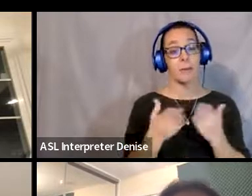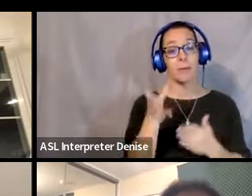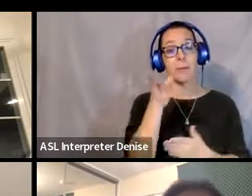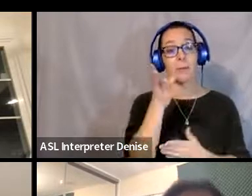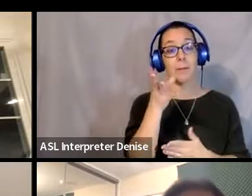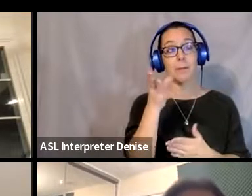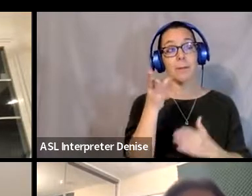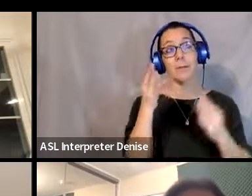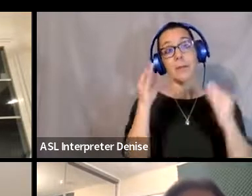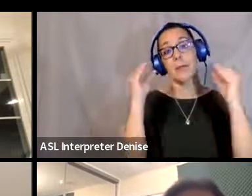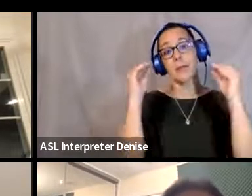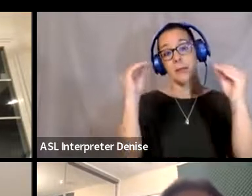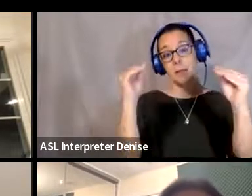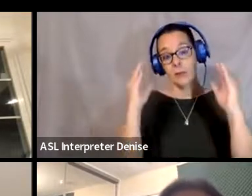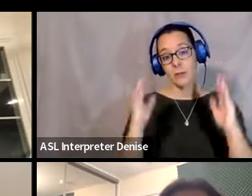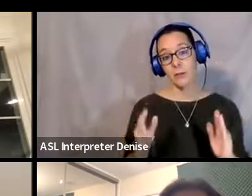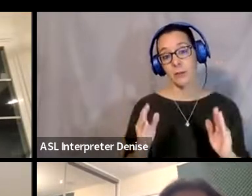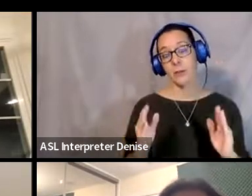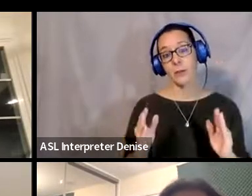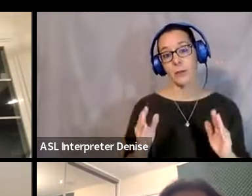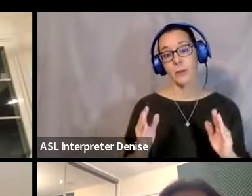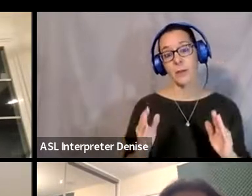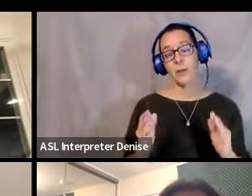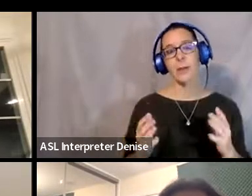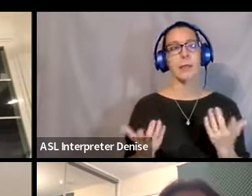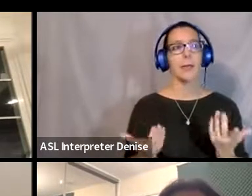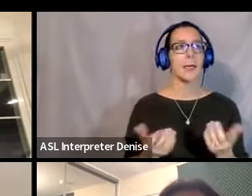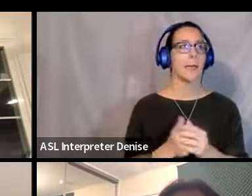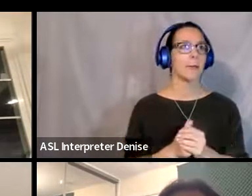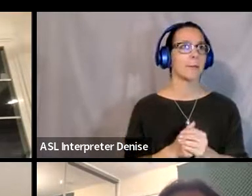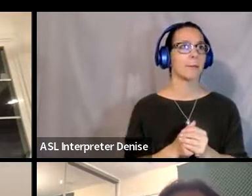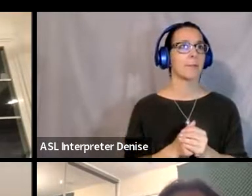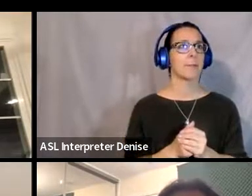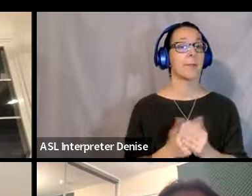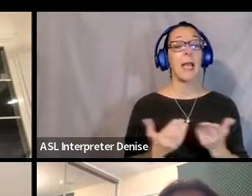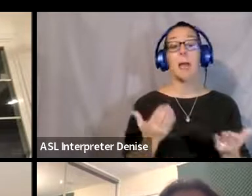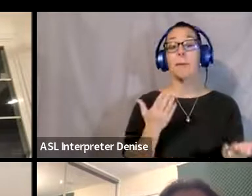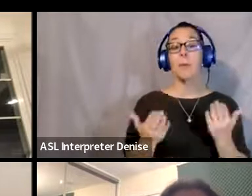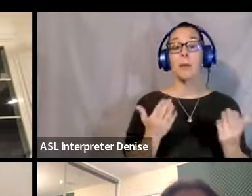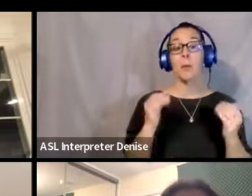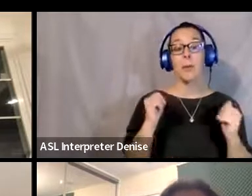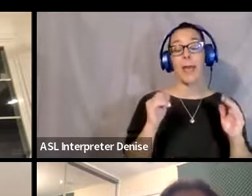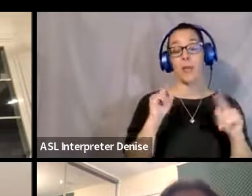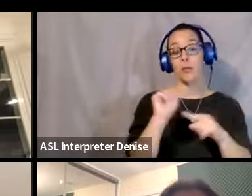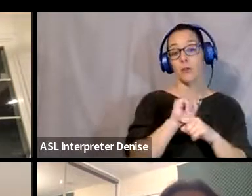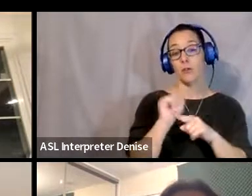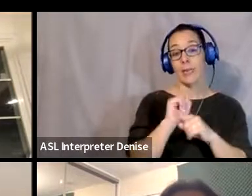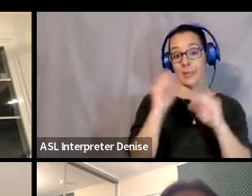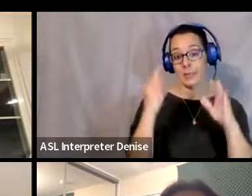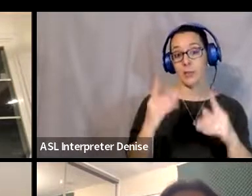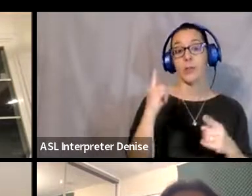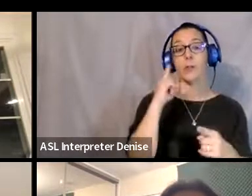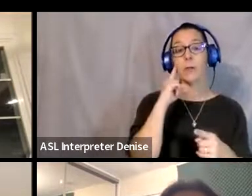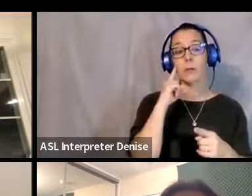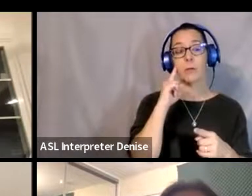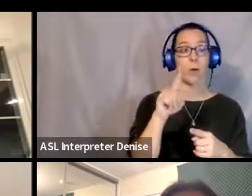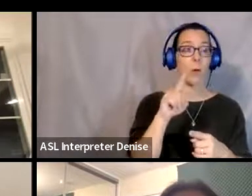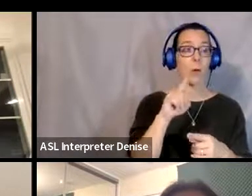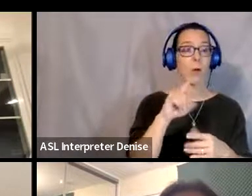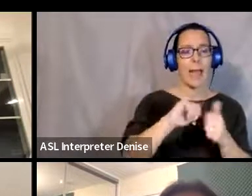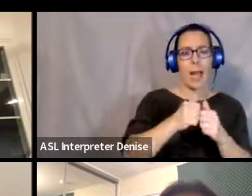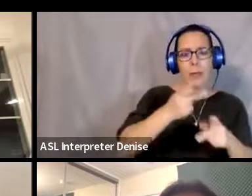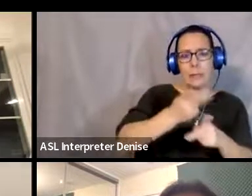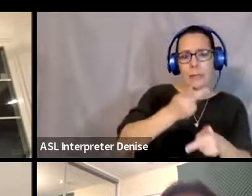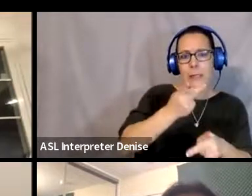basic training about wounds and hemostasis, God forbid it should ever happen. But I'm not